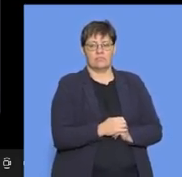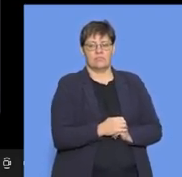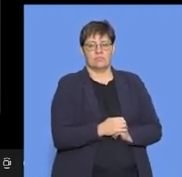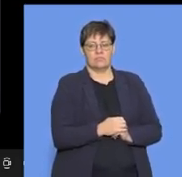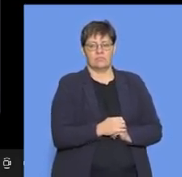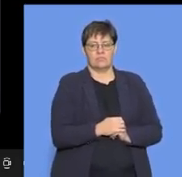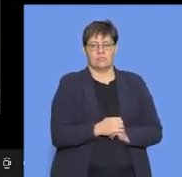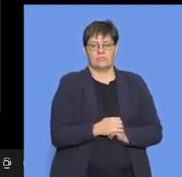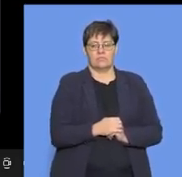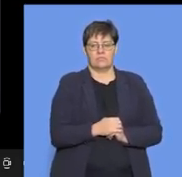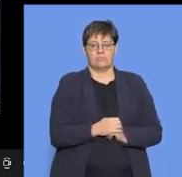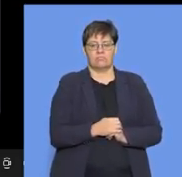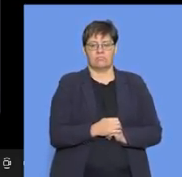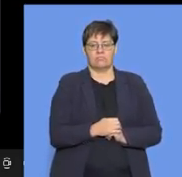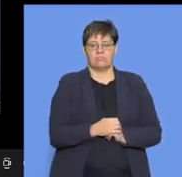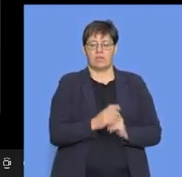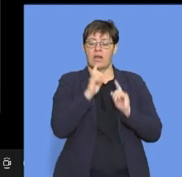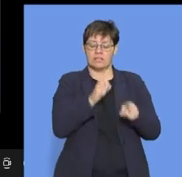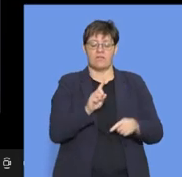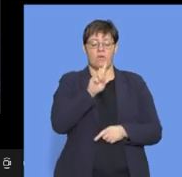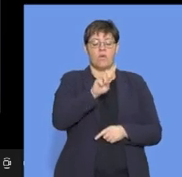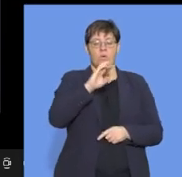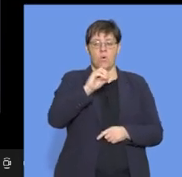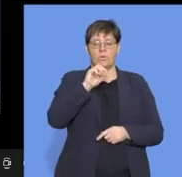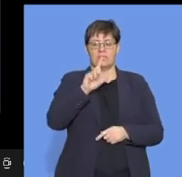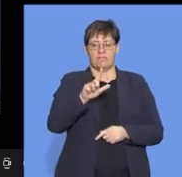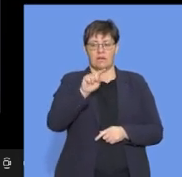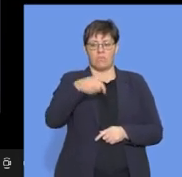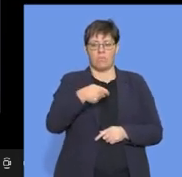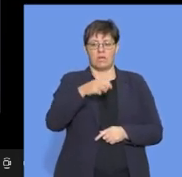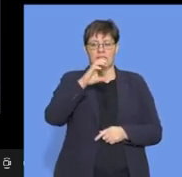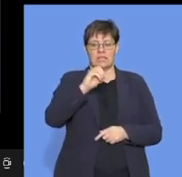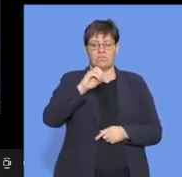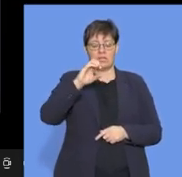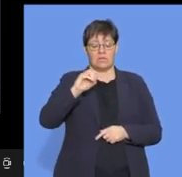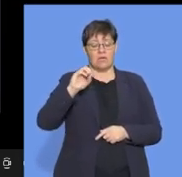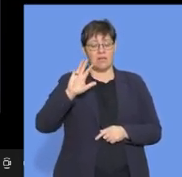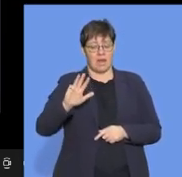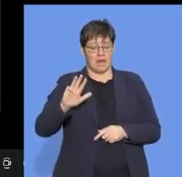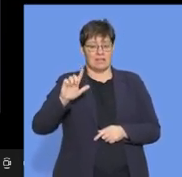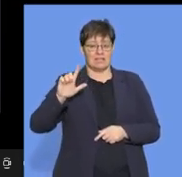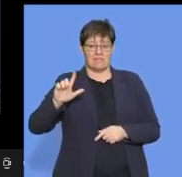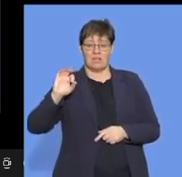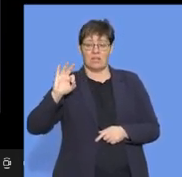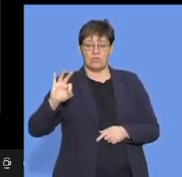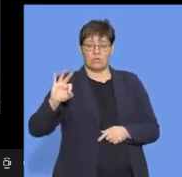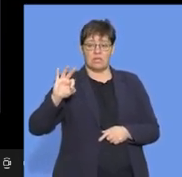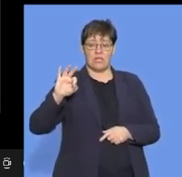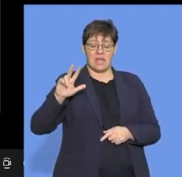times 10, close the bracket, and we have an answer of